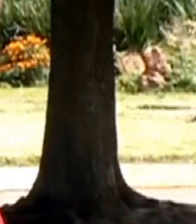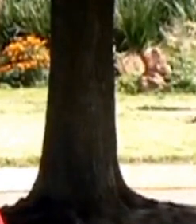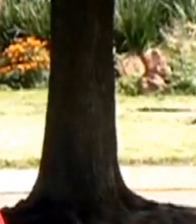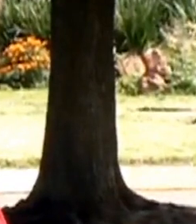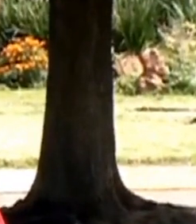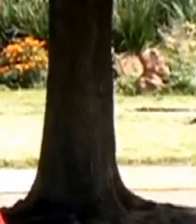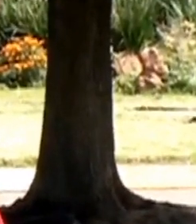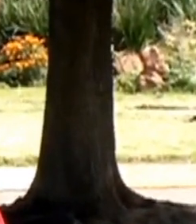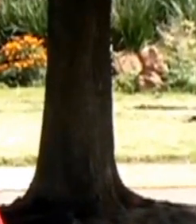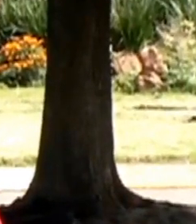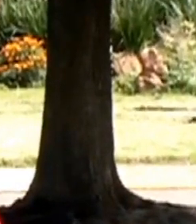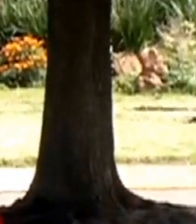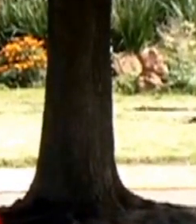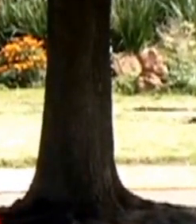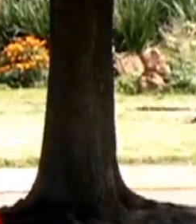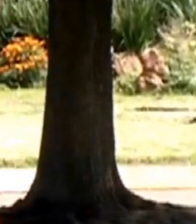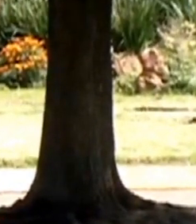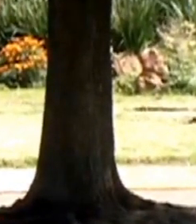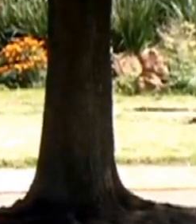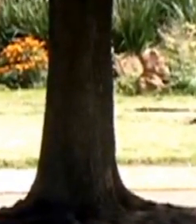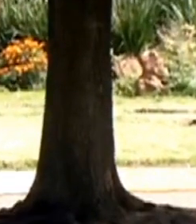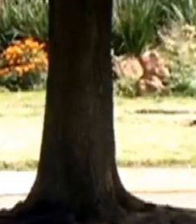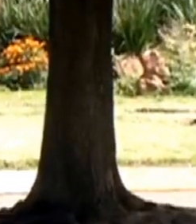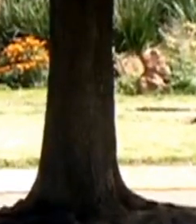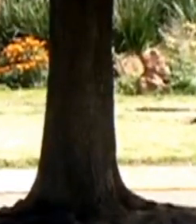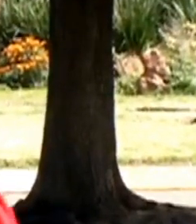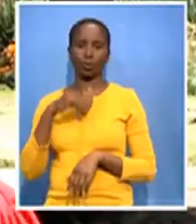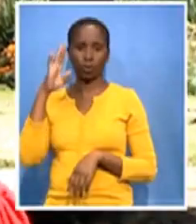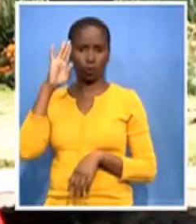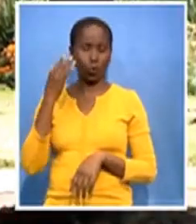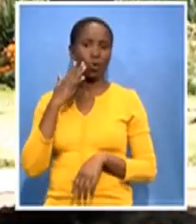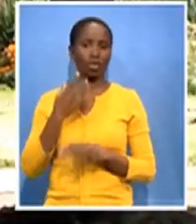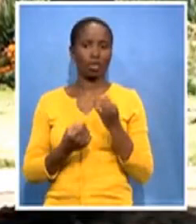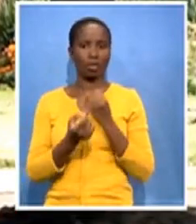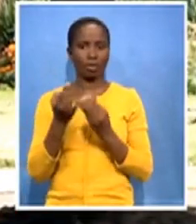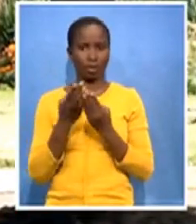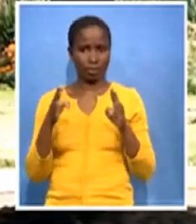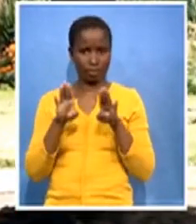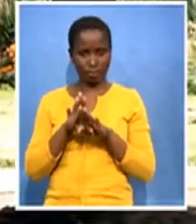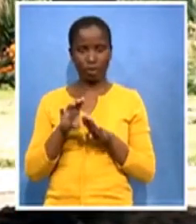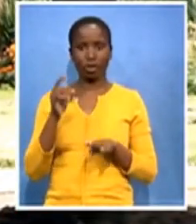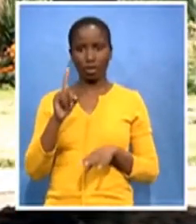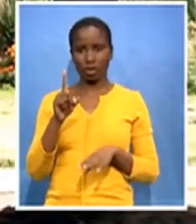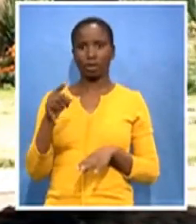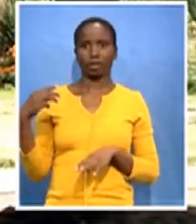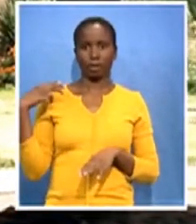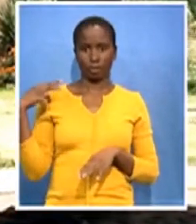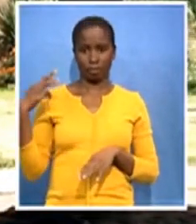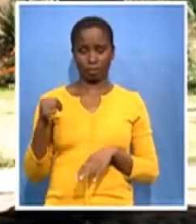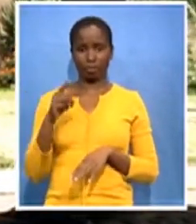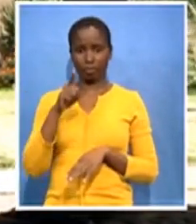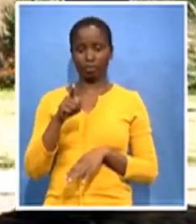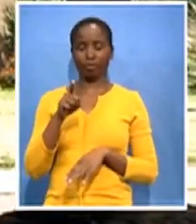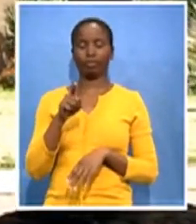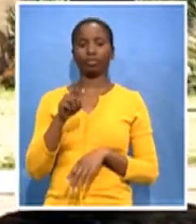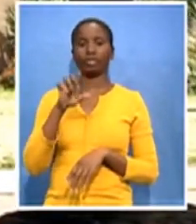last year after the shutdown, Minister Lindiwe Sisulu was here. Are there any changes? Look, let me first correct that. I'm the Secretary of the